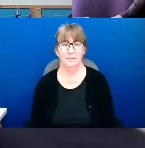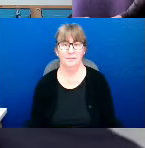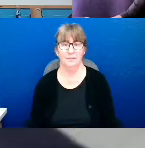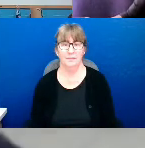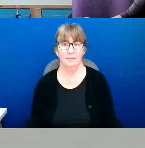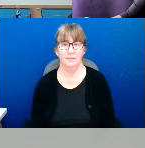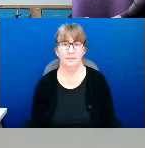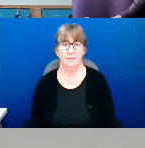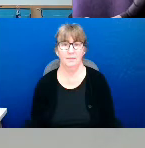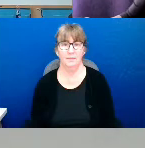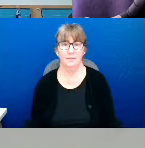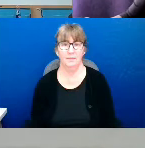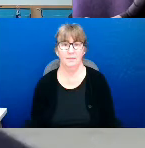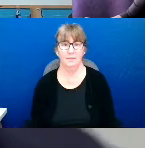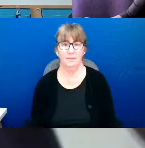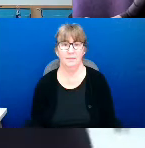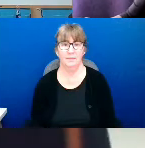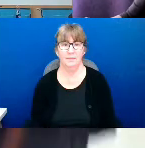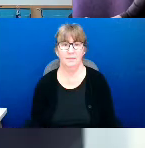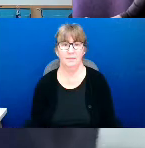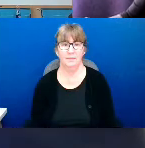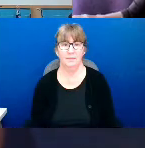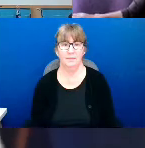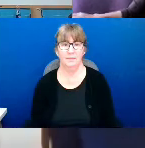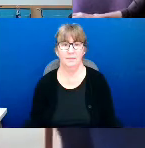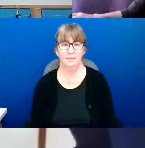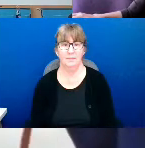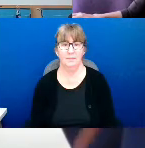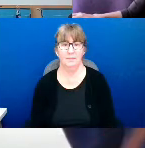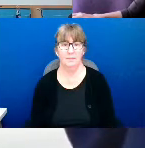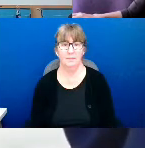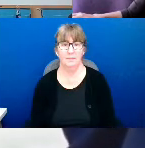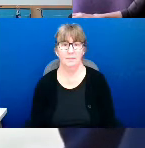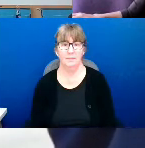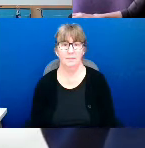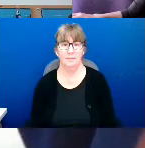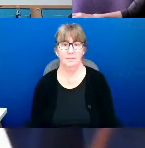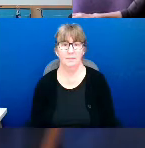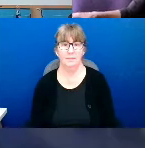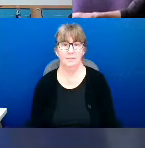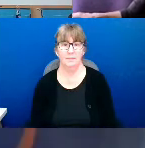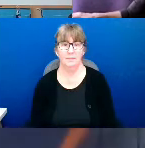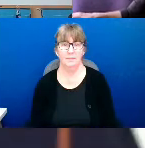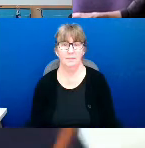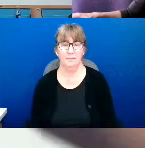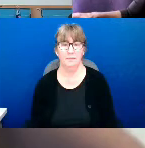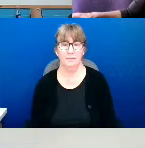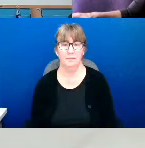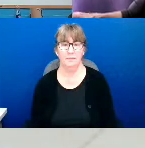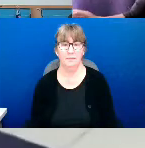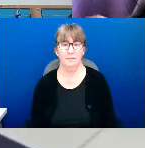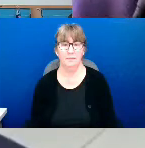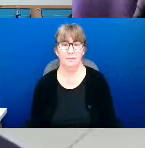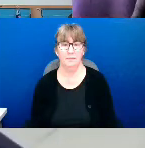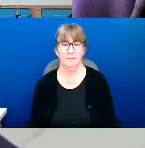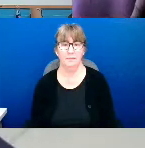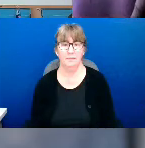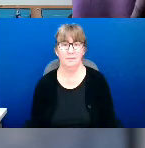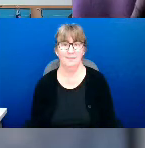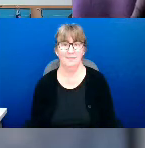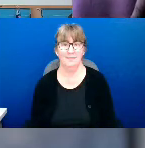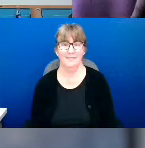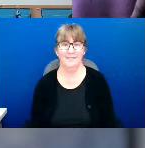adjusted well, and I would just say it took longer, but he could catch up.